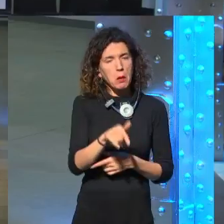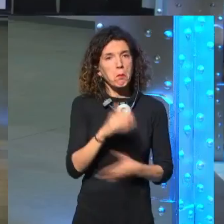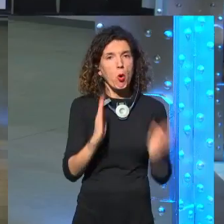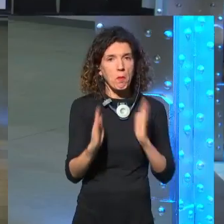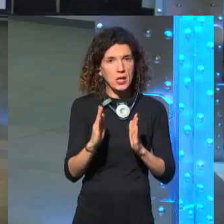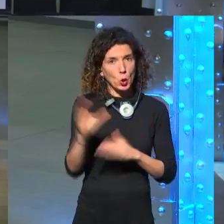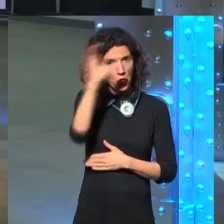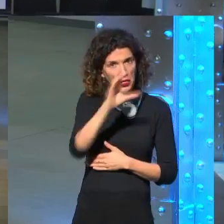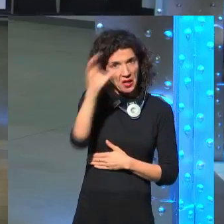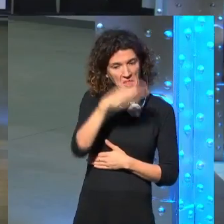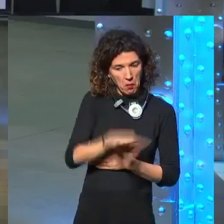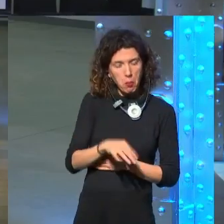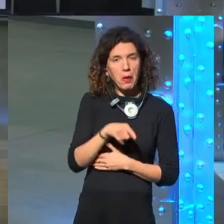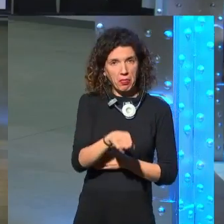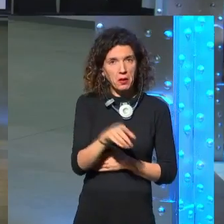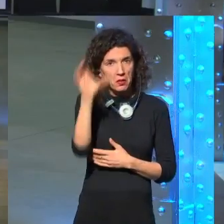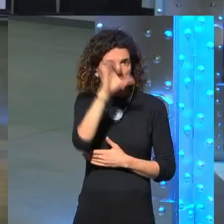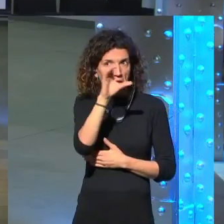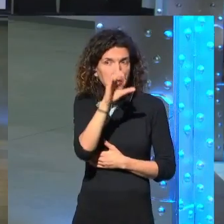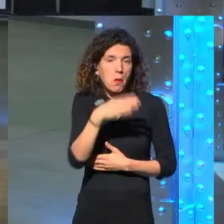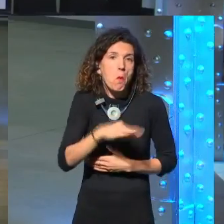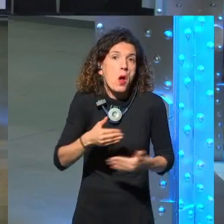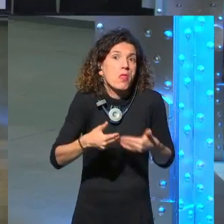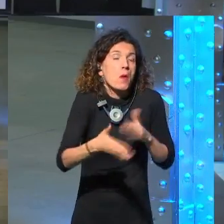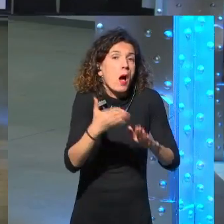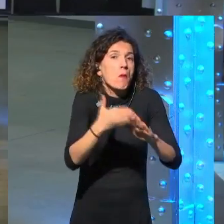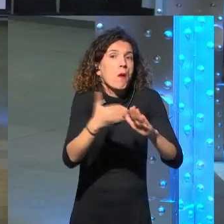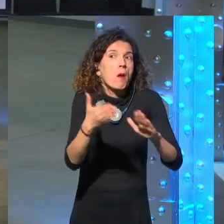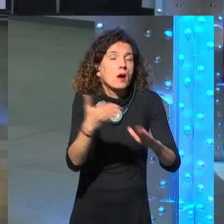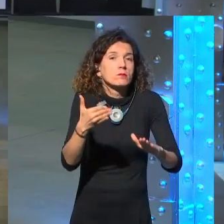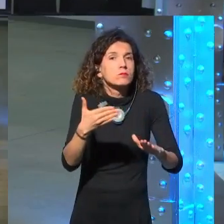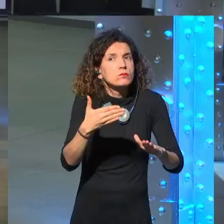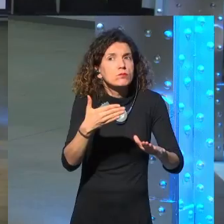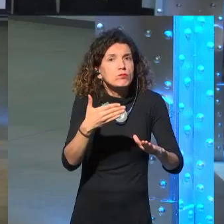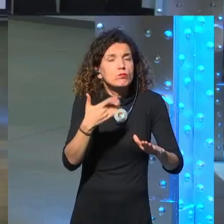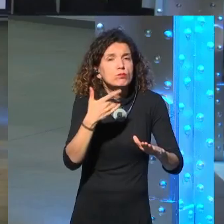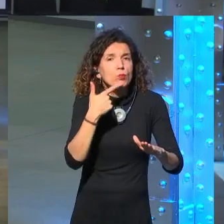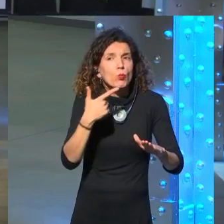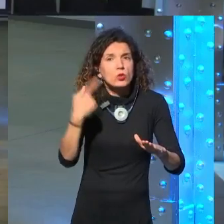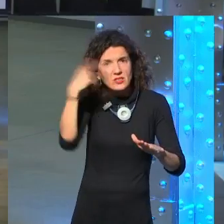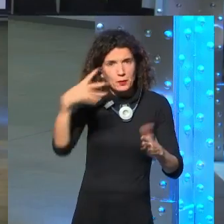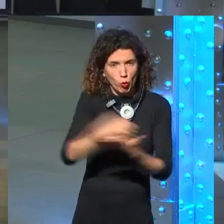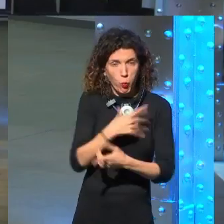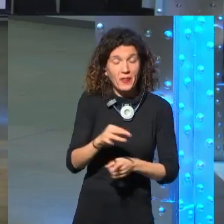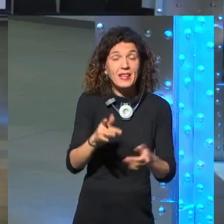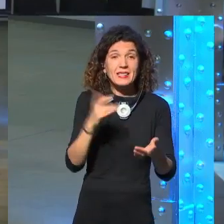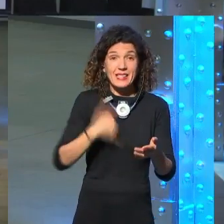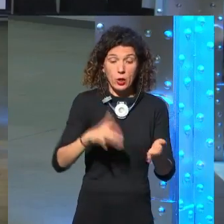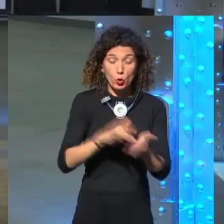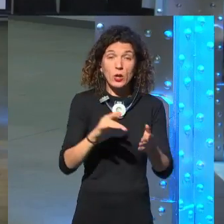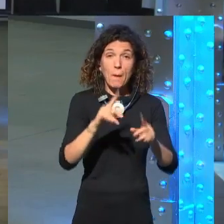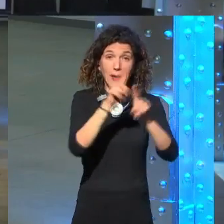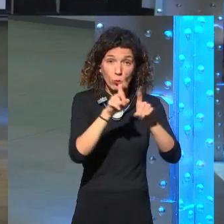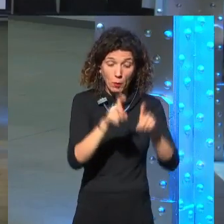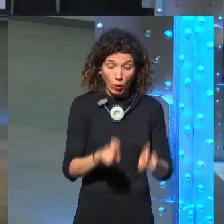science might know it all? Might there come a point where science has answered all the questions about